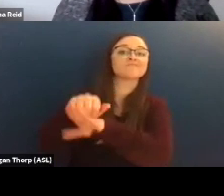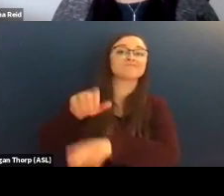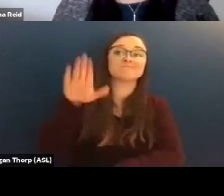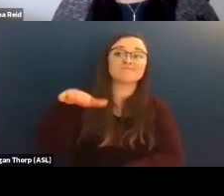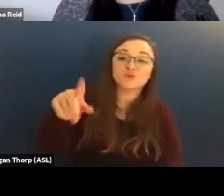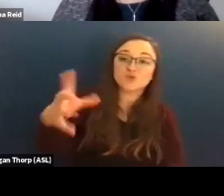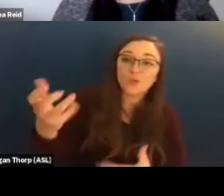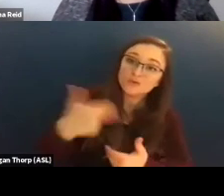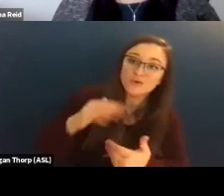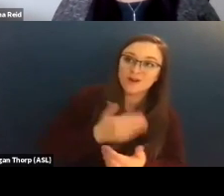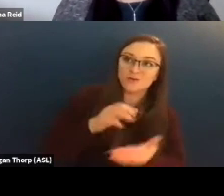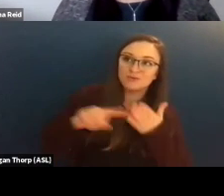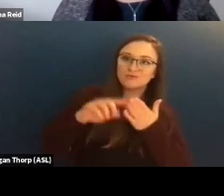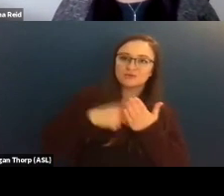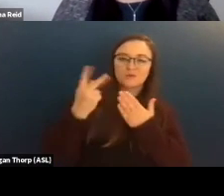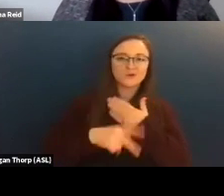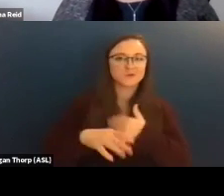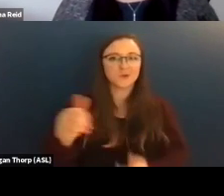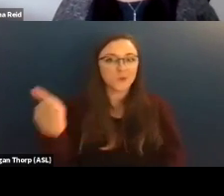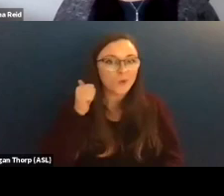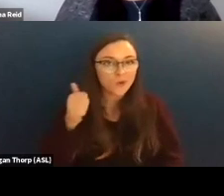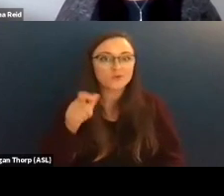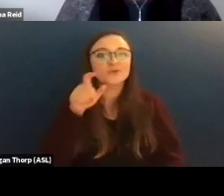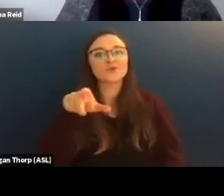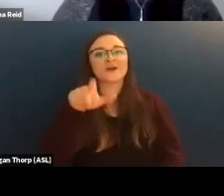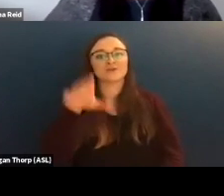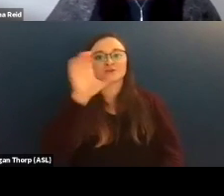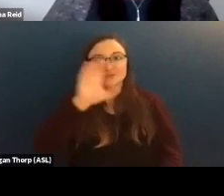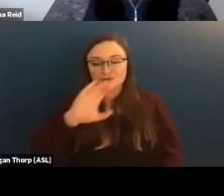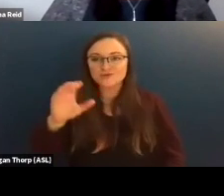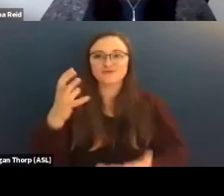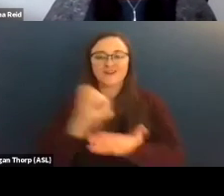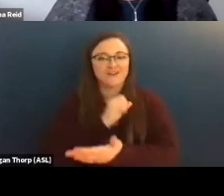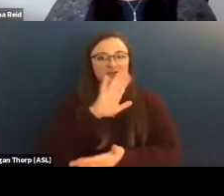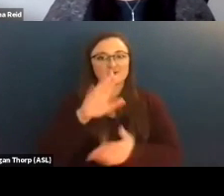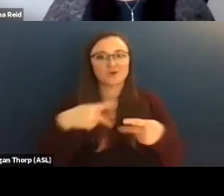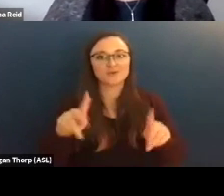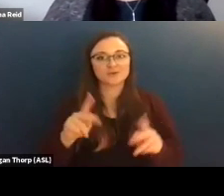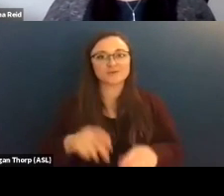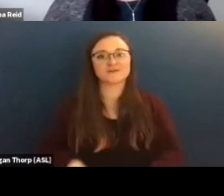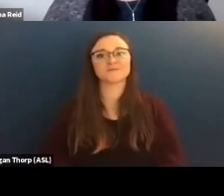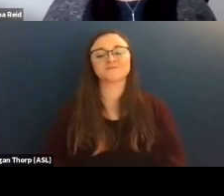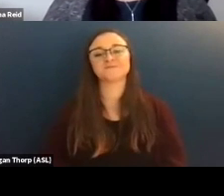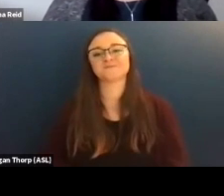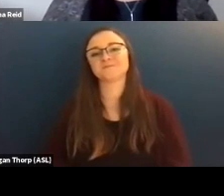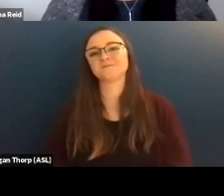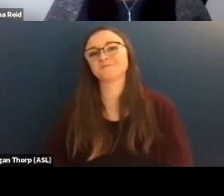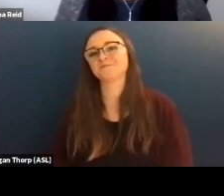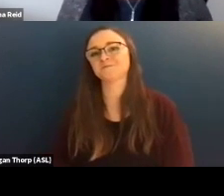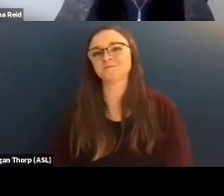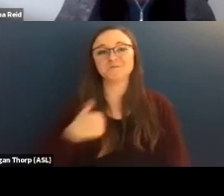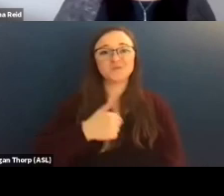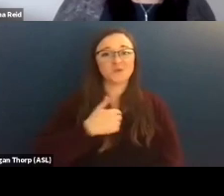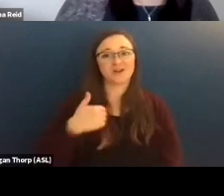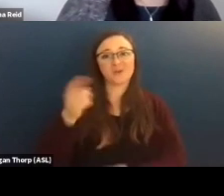part of their research project. So yes, make sure you take advantage of that. Yes, Mr. Harrod, your final thoughts, because we have like maybe